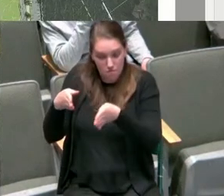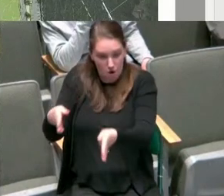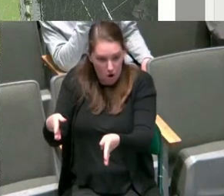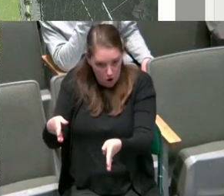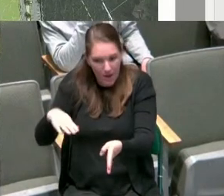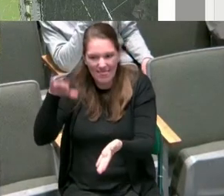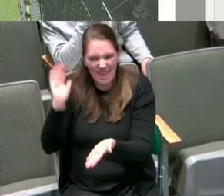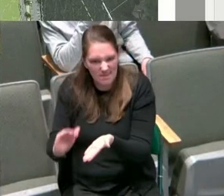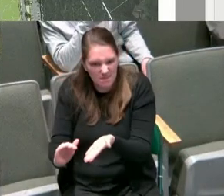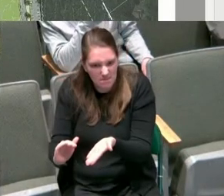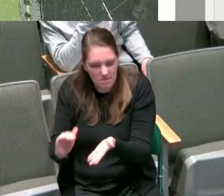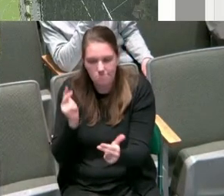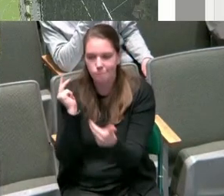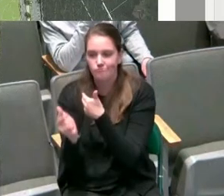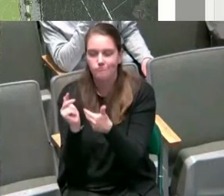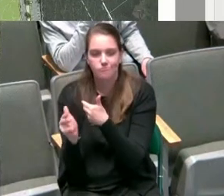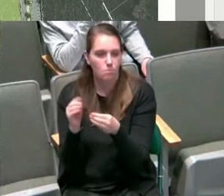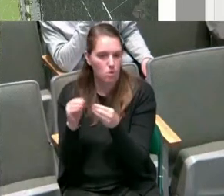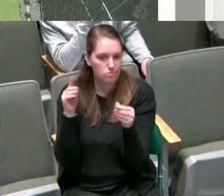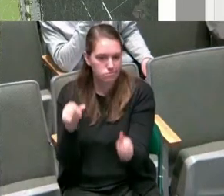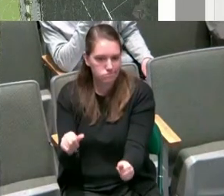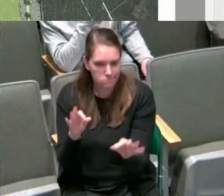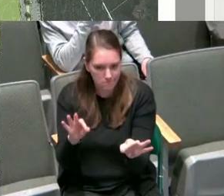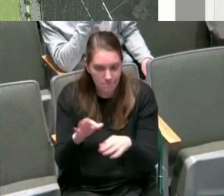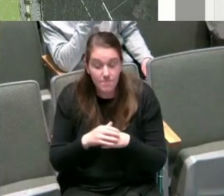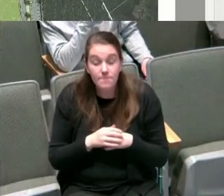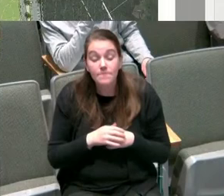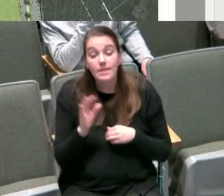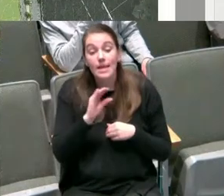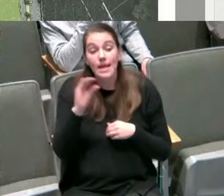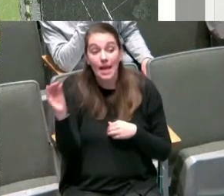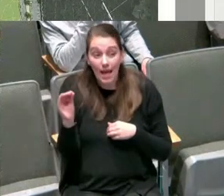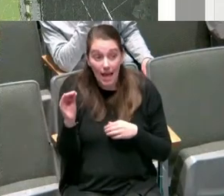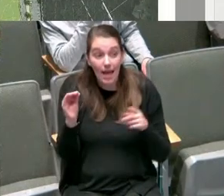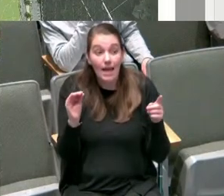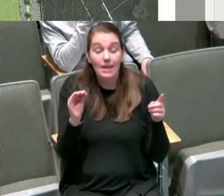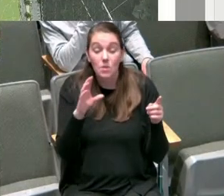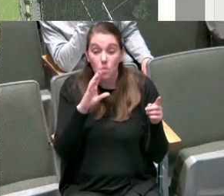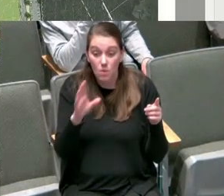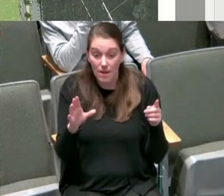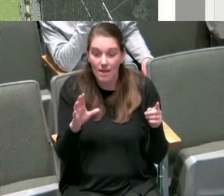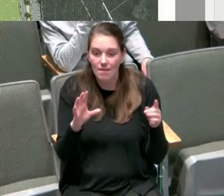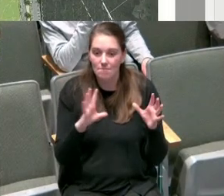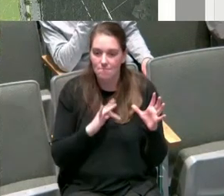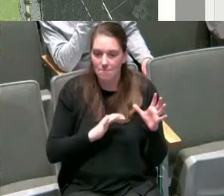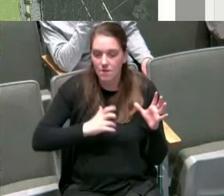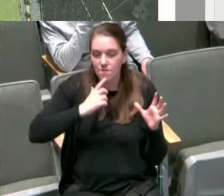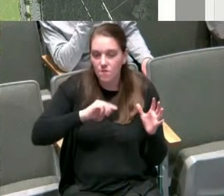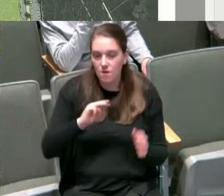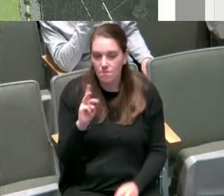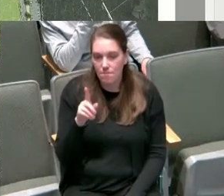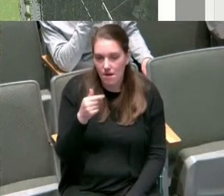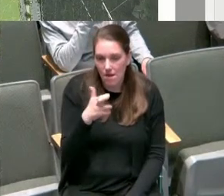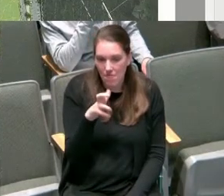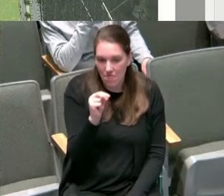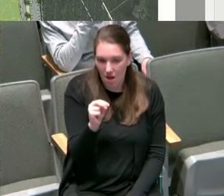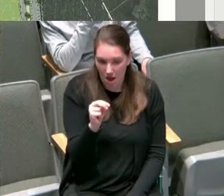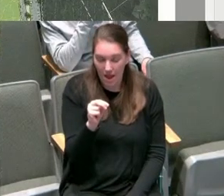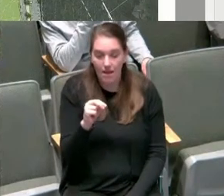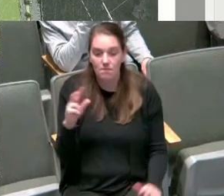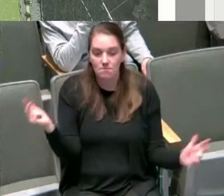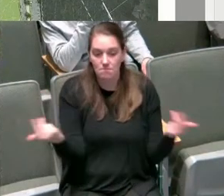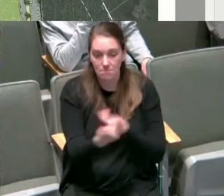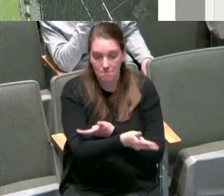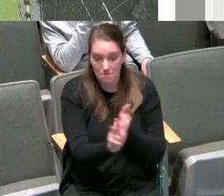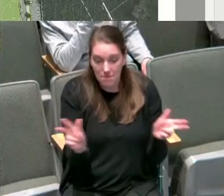backs up the connection point would also allow a better flow for Marathon school because as you know there's only one way in and